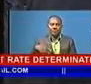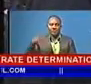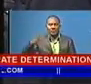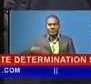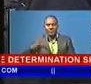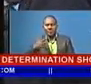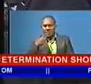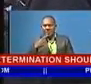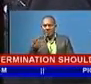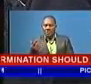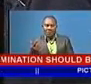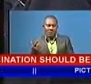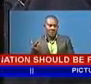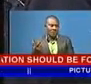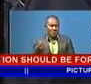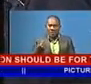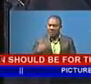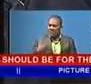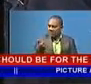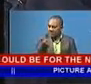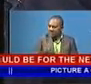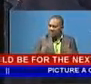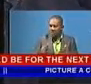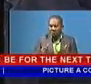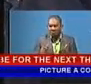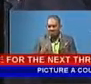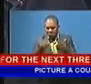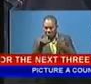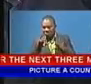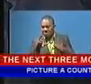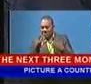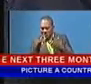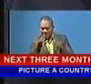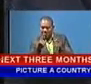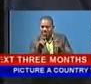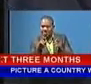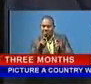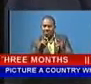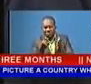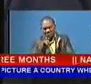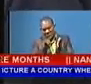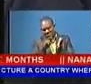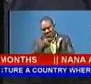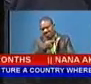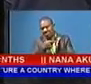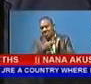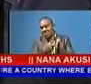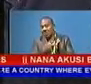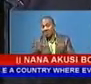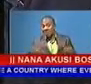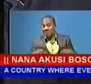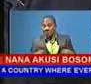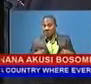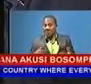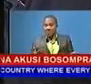were certain typos that he accepted. Now, those typos, we